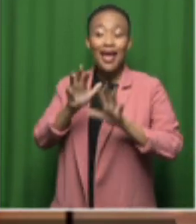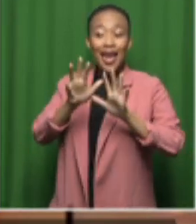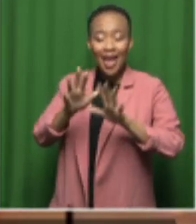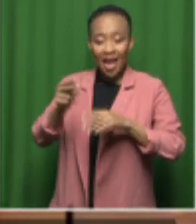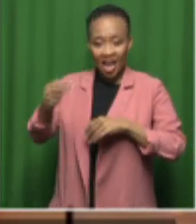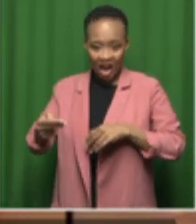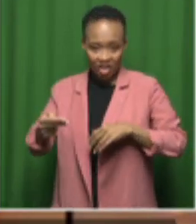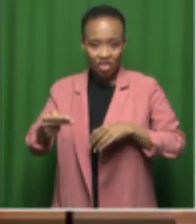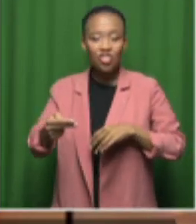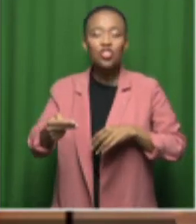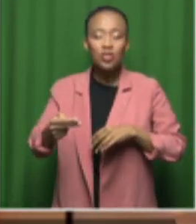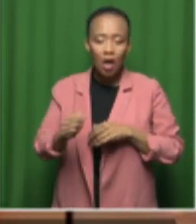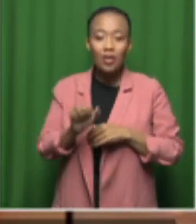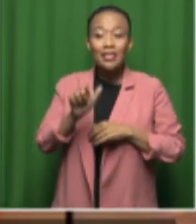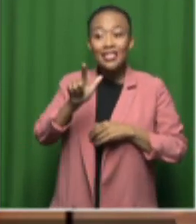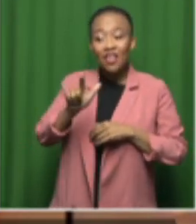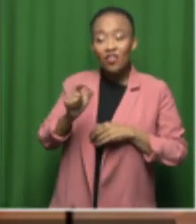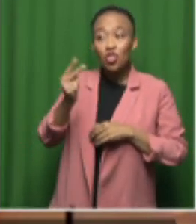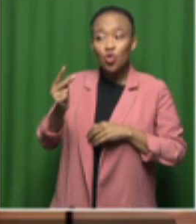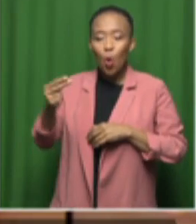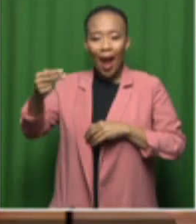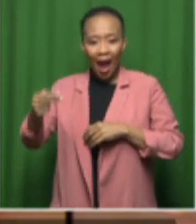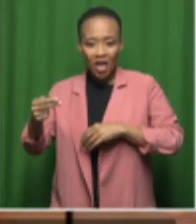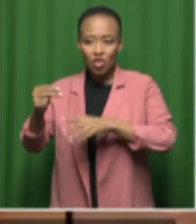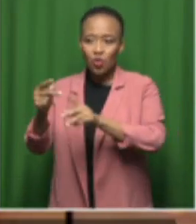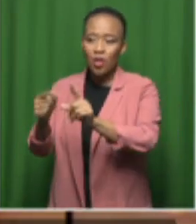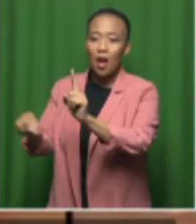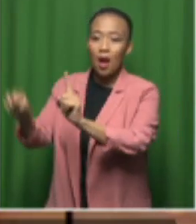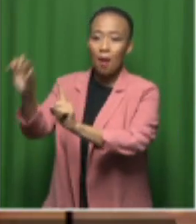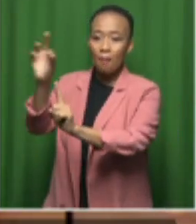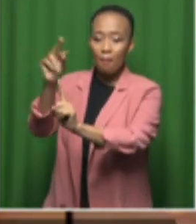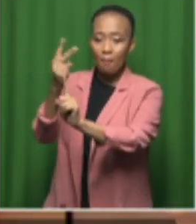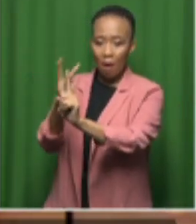you 72h to the power 2. So when you